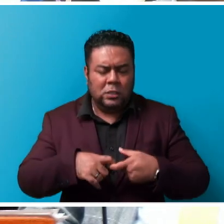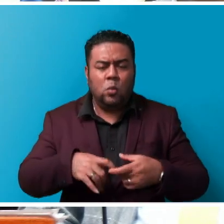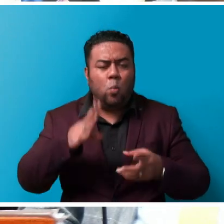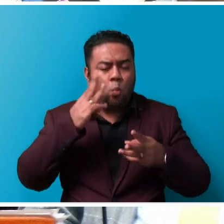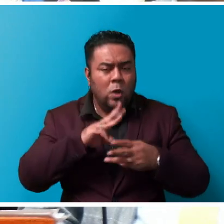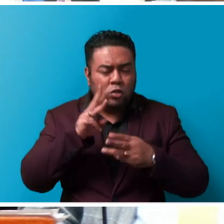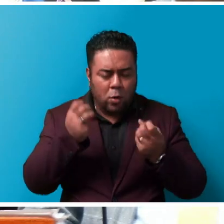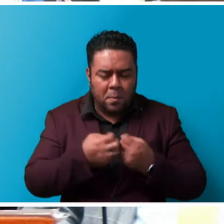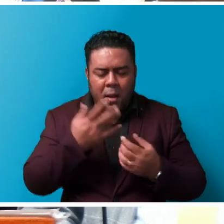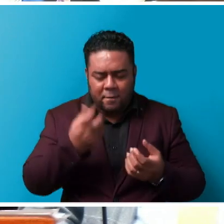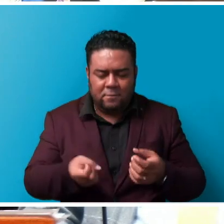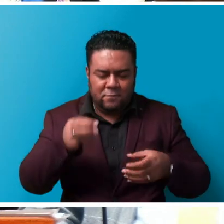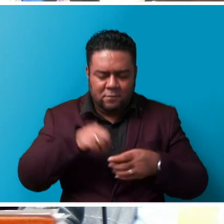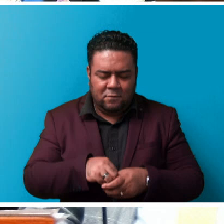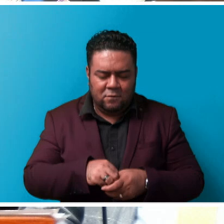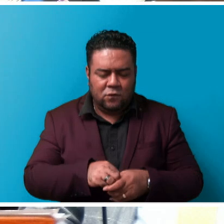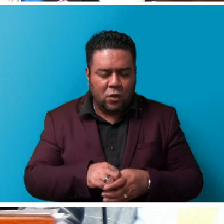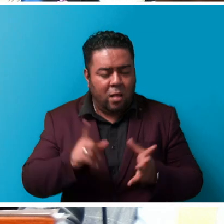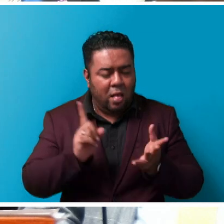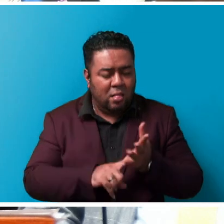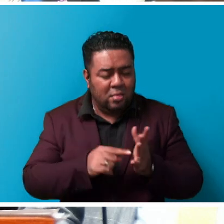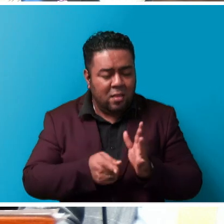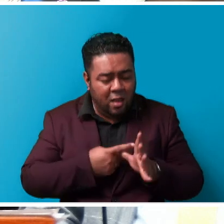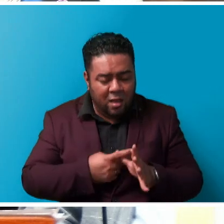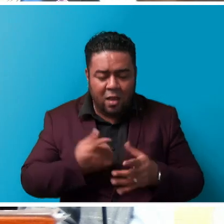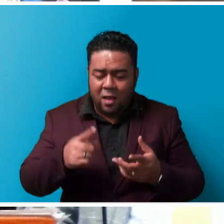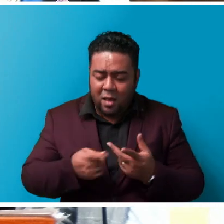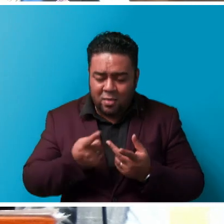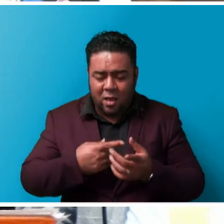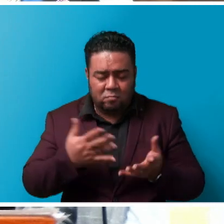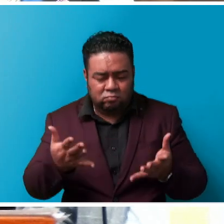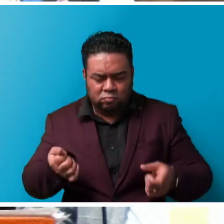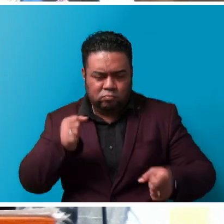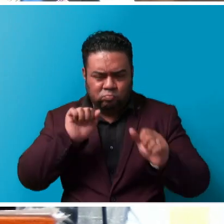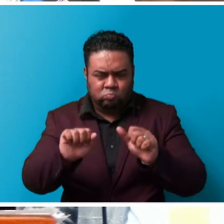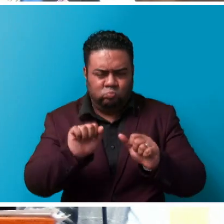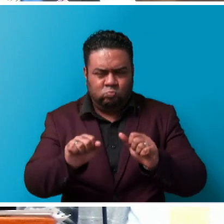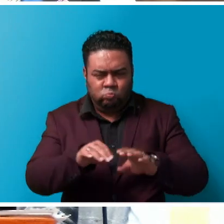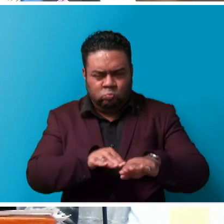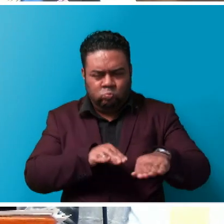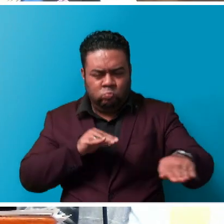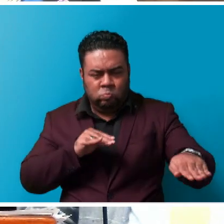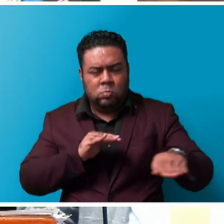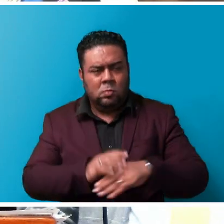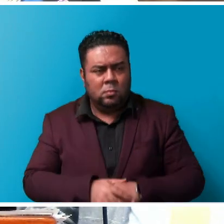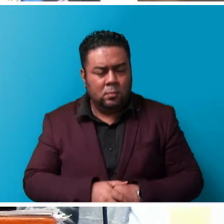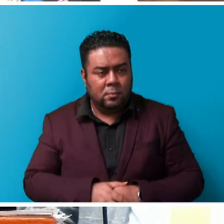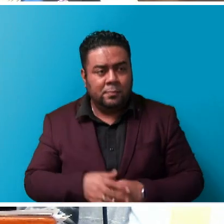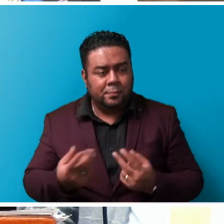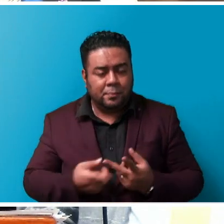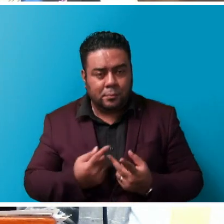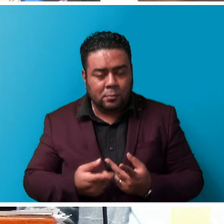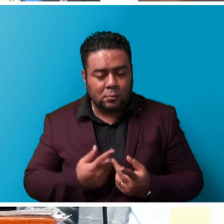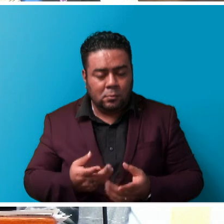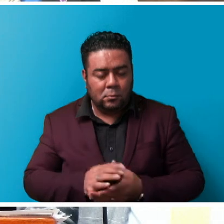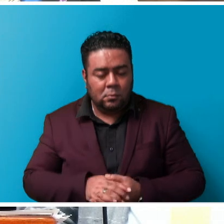to have that, and improvements in terms of traffic signal lights coordination and other measures